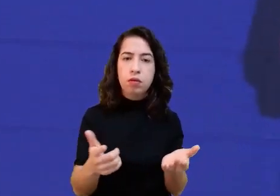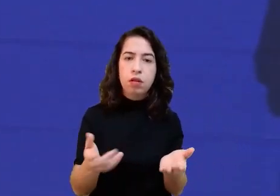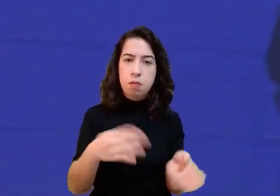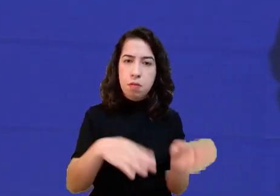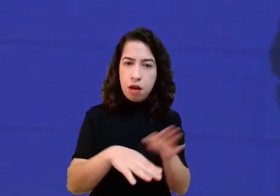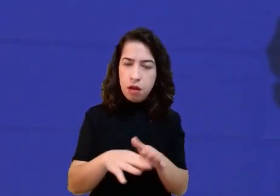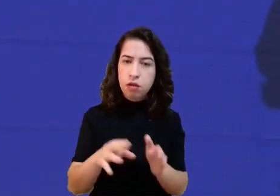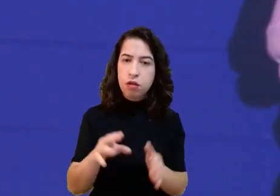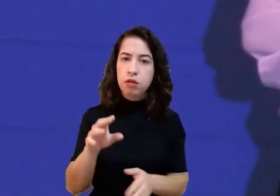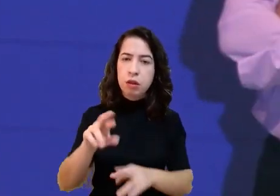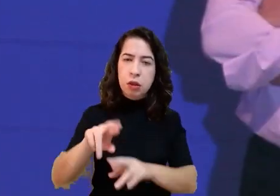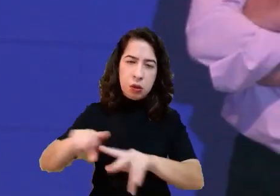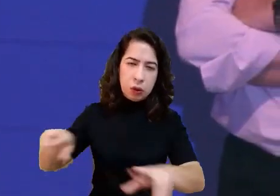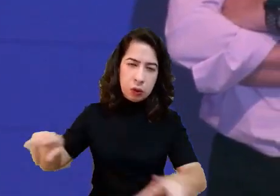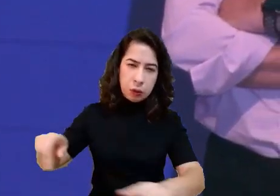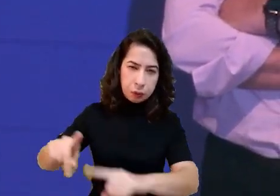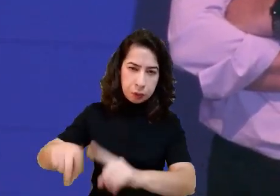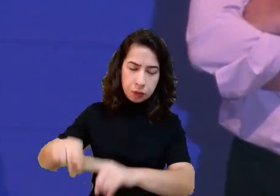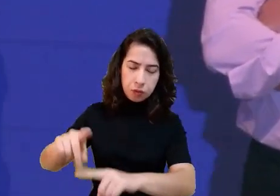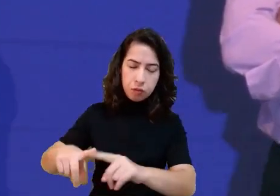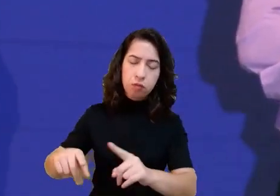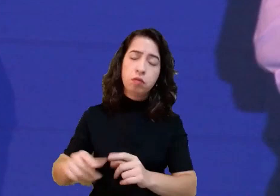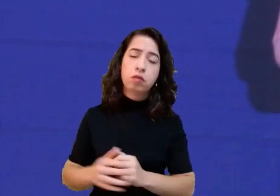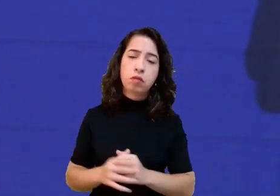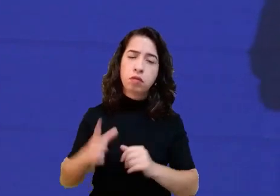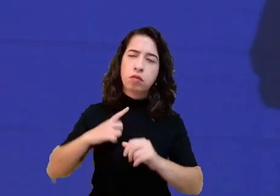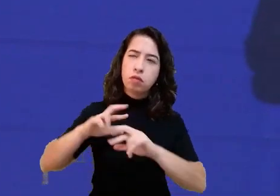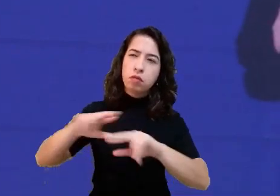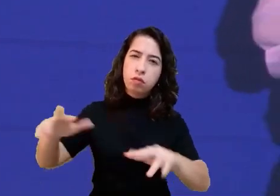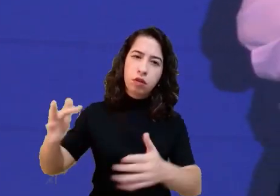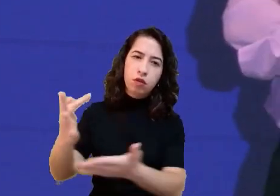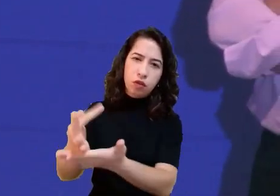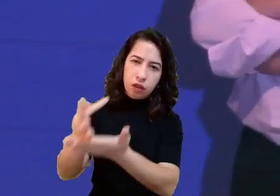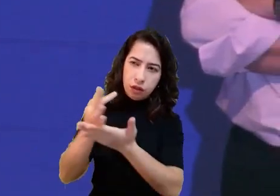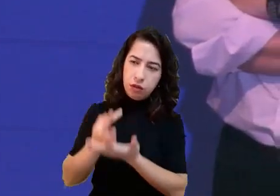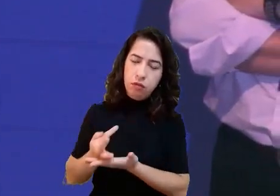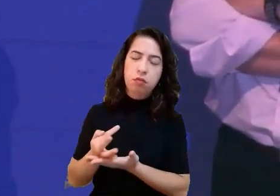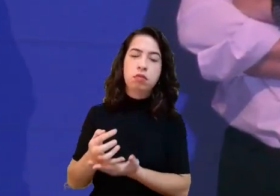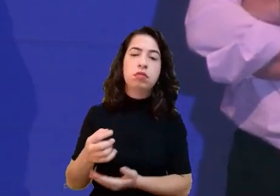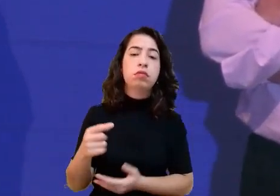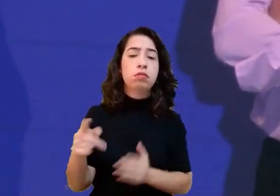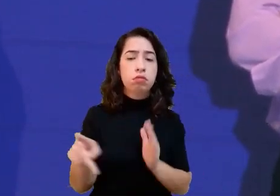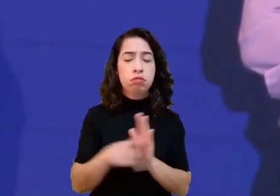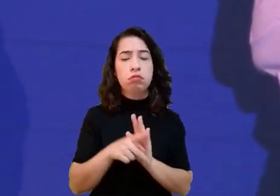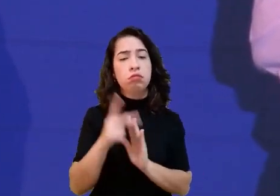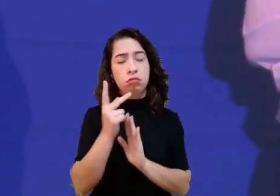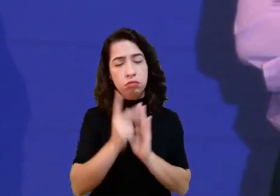there is a whole relationship with the suppliers that are part of it, and we want to receive projects